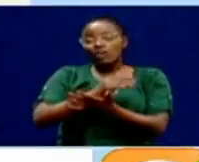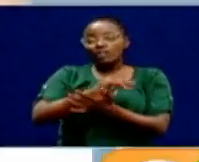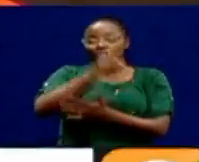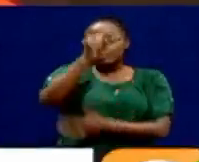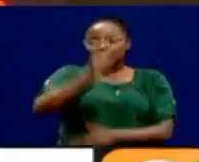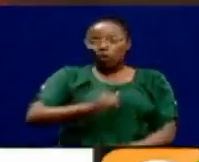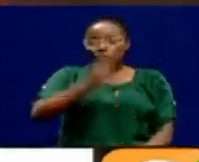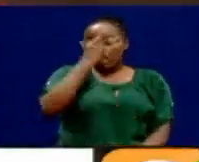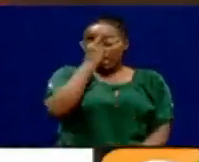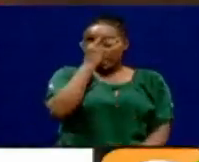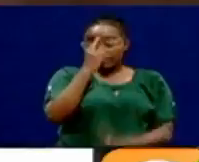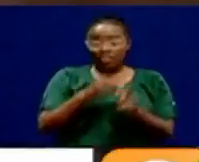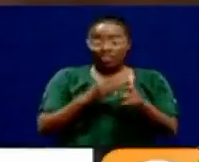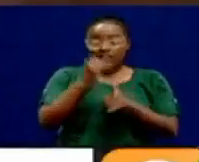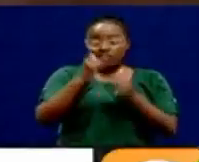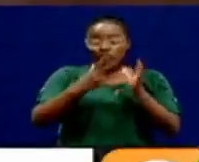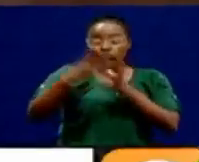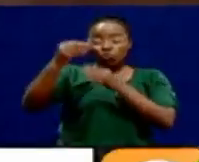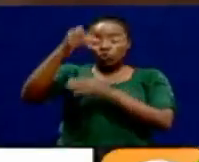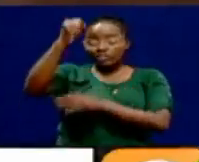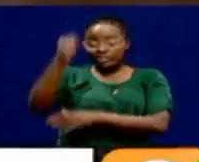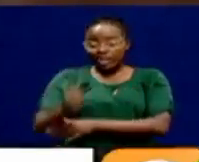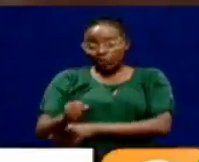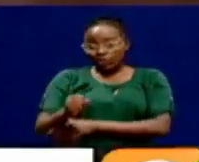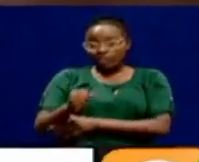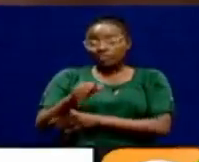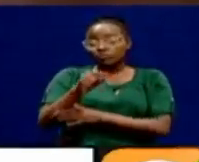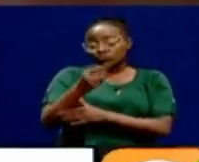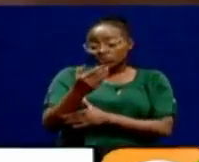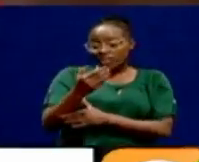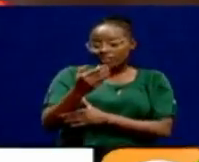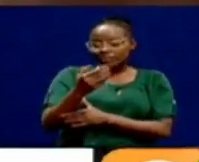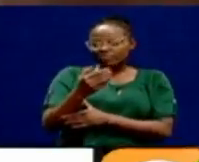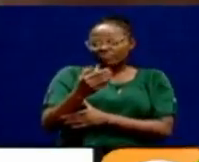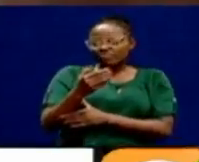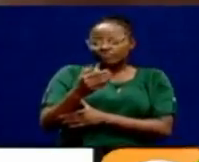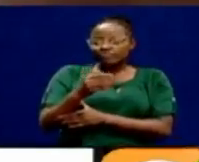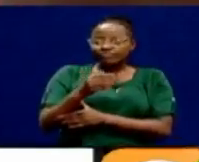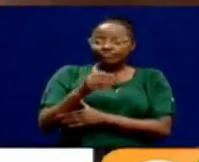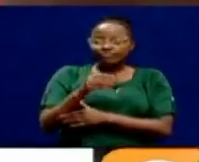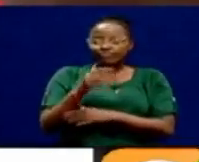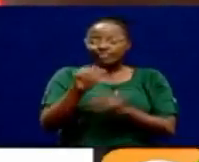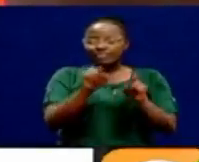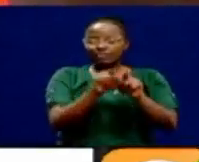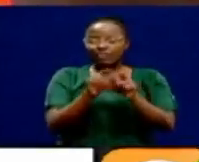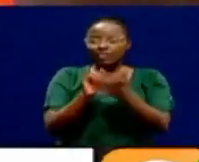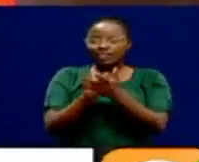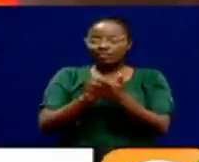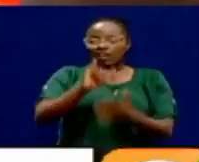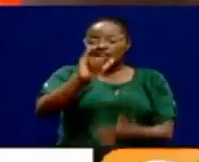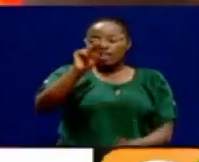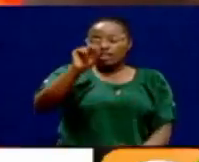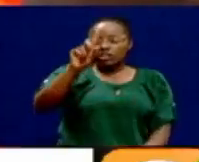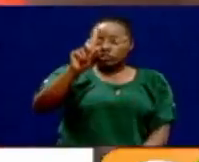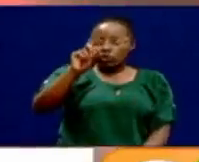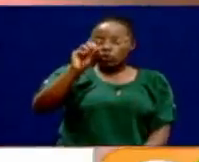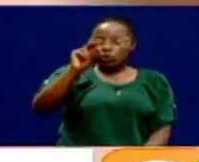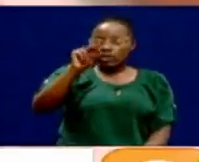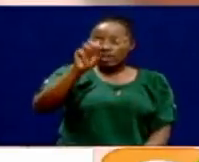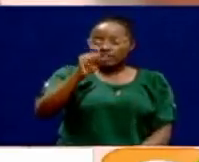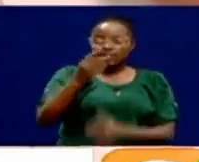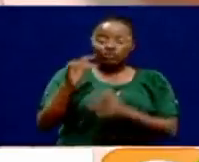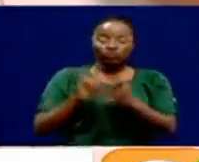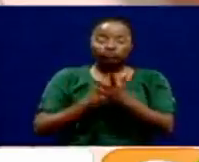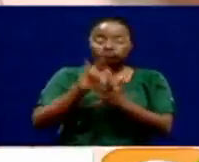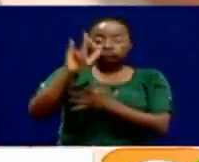Asia, and finally head south again onto the Australian continent. Other than occasional boats in Indonesia and perhaps an airplane to fly